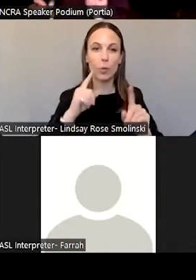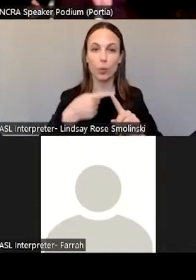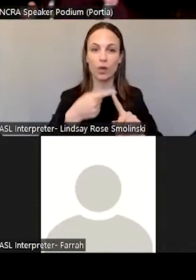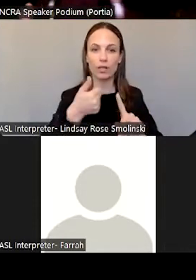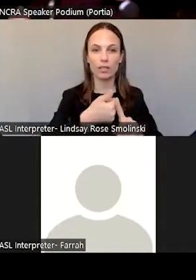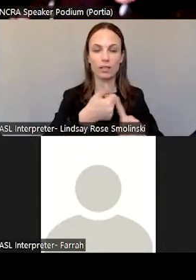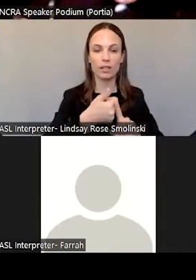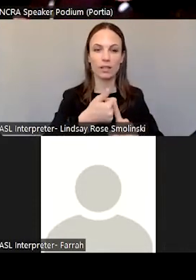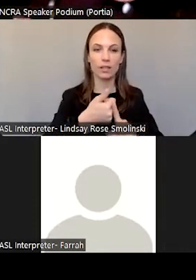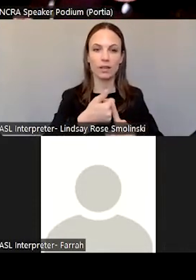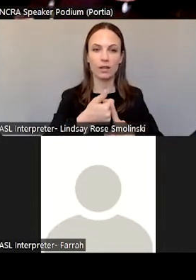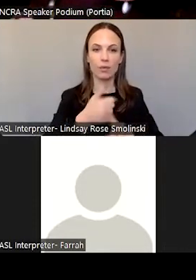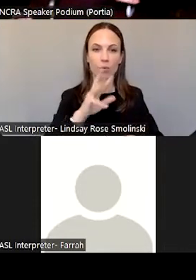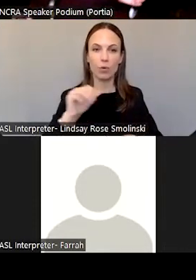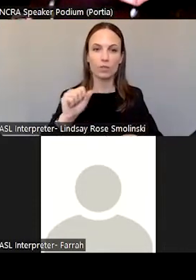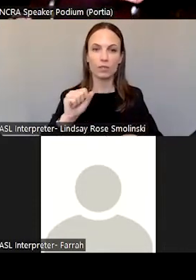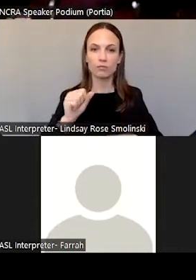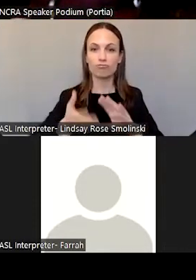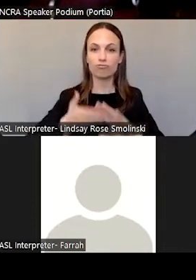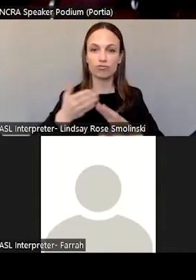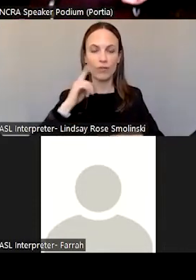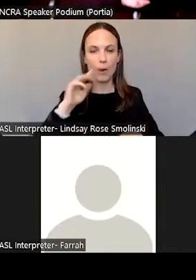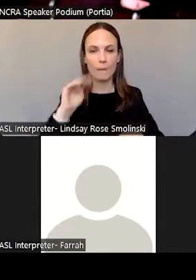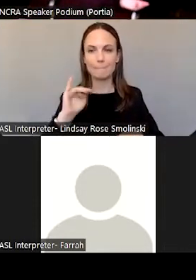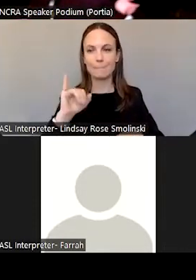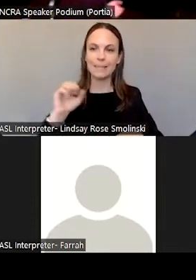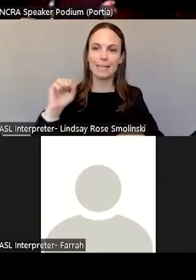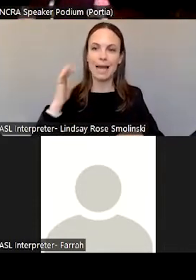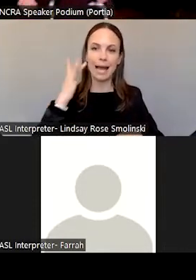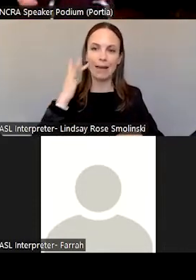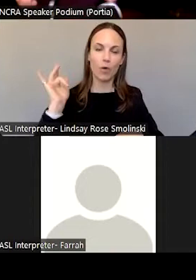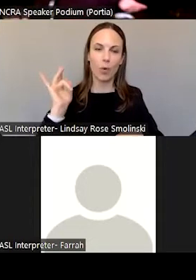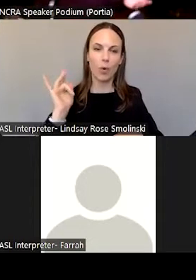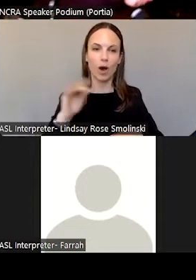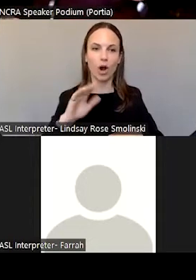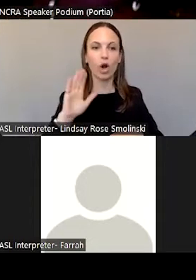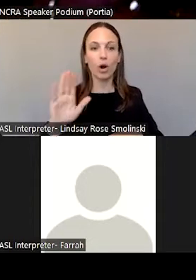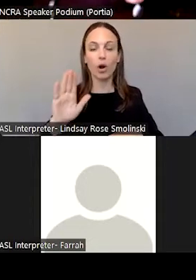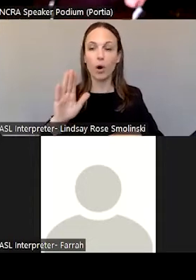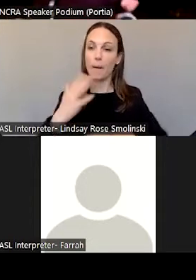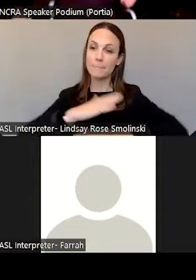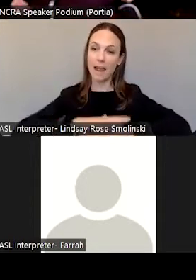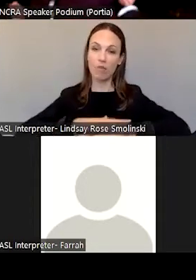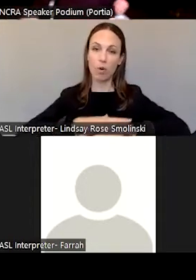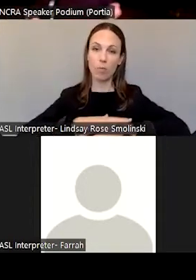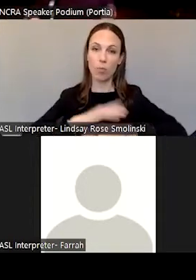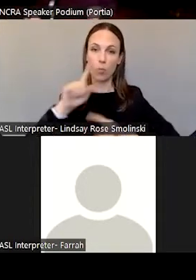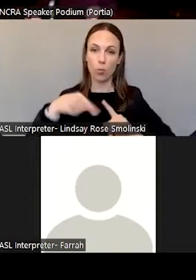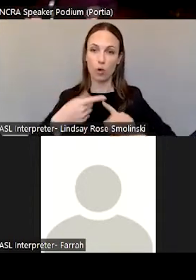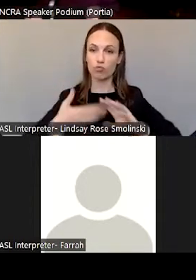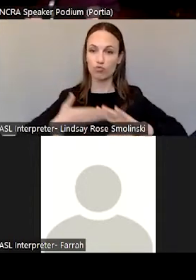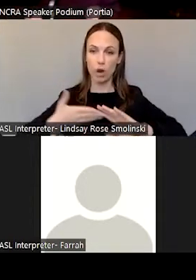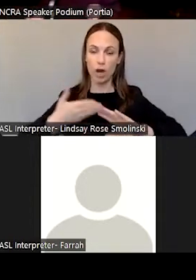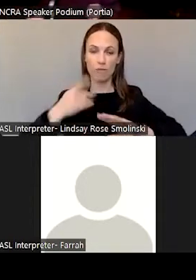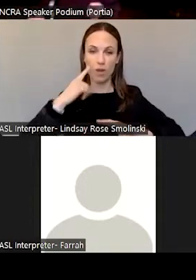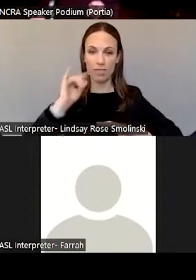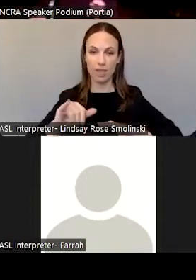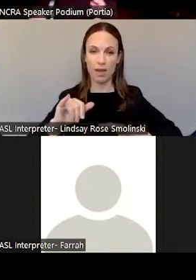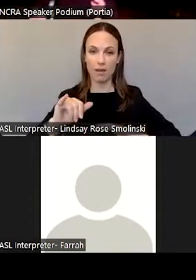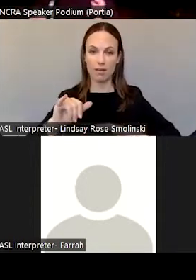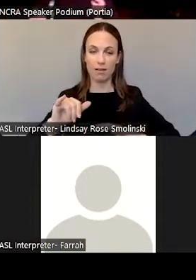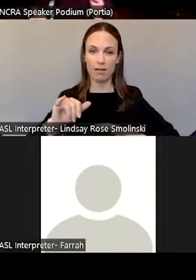she was running for Miss California. So one of her platforms when she ran for Miss California